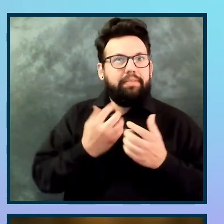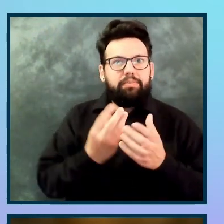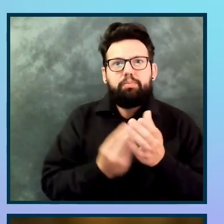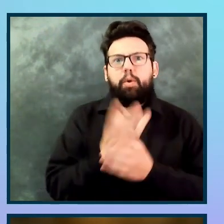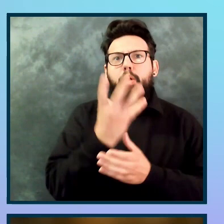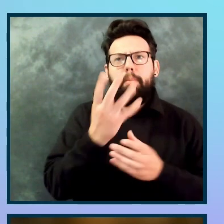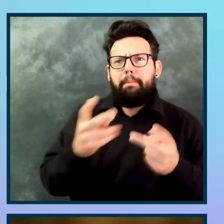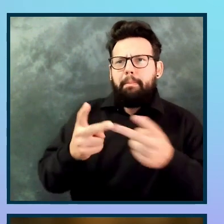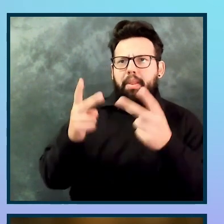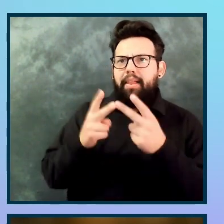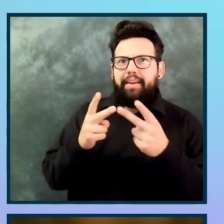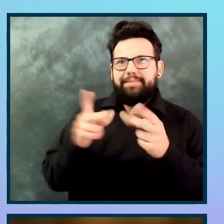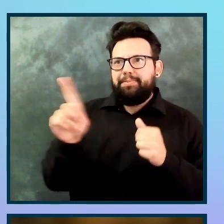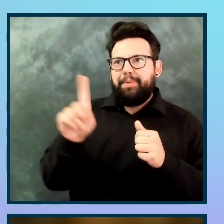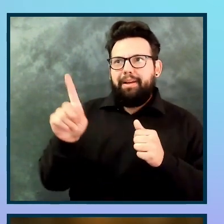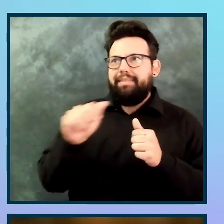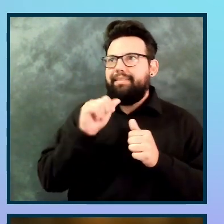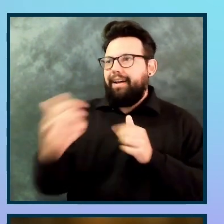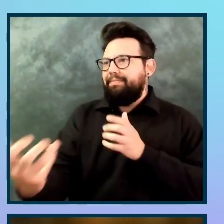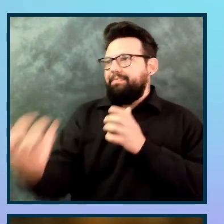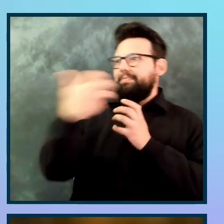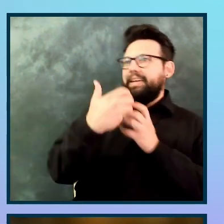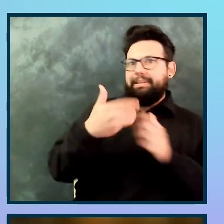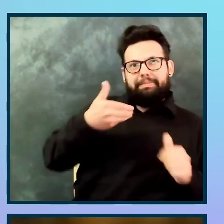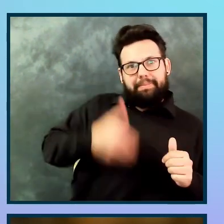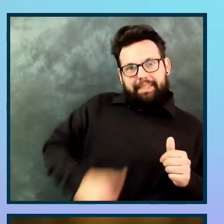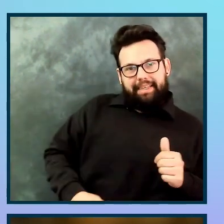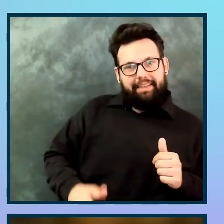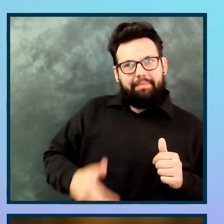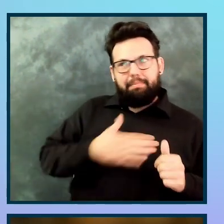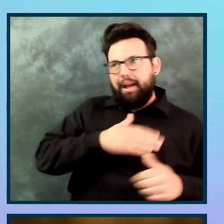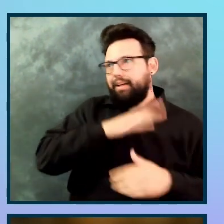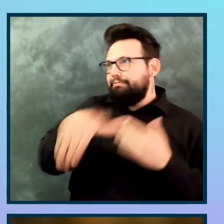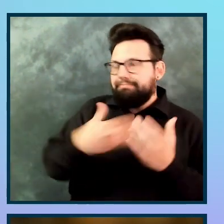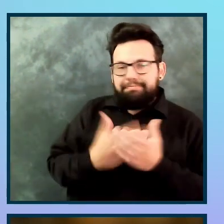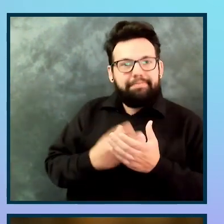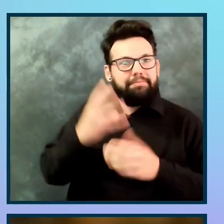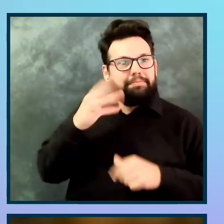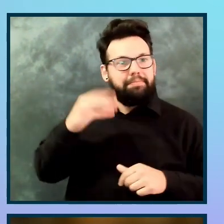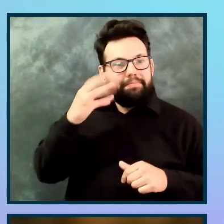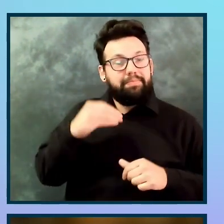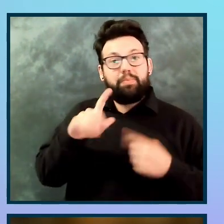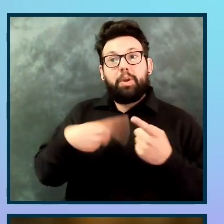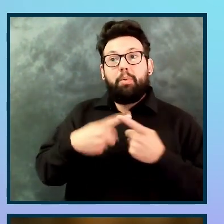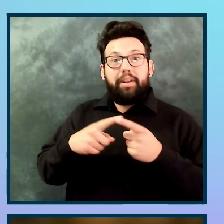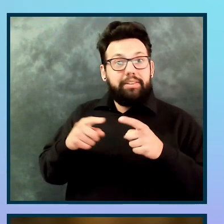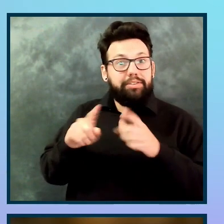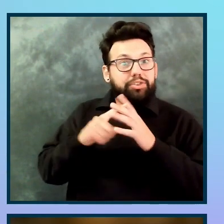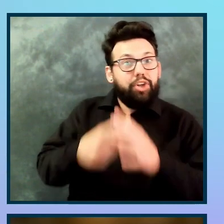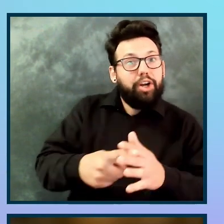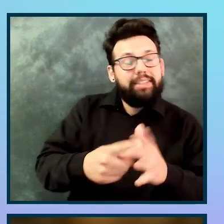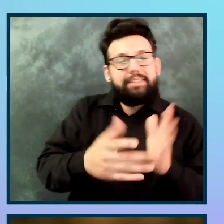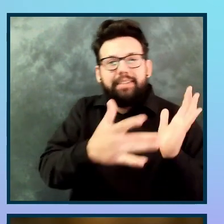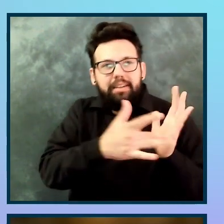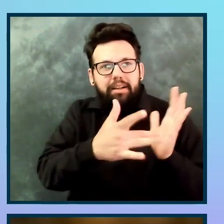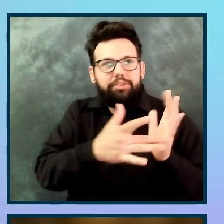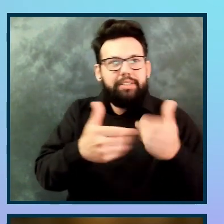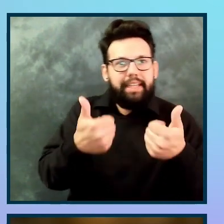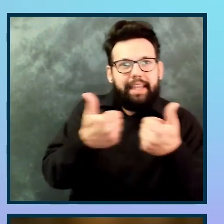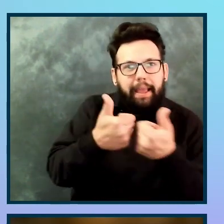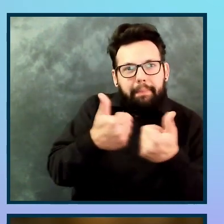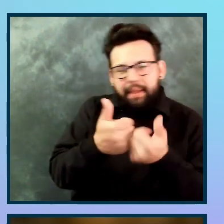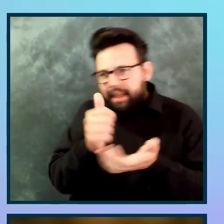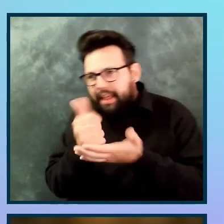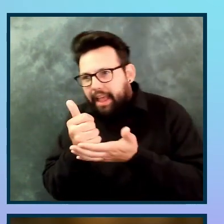me. When I started working in technology and in digital media and in gaming, what I realized is that I have